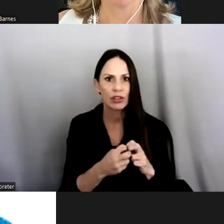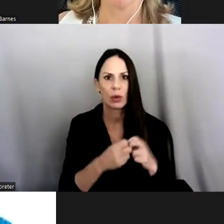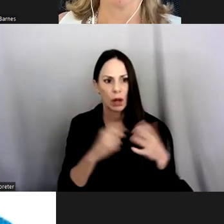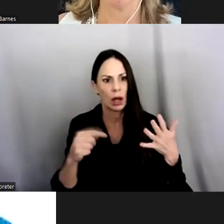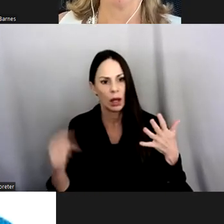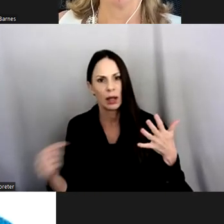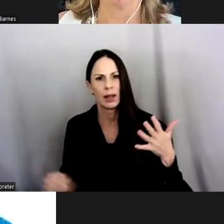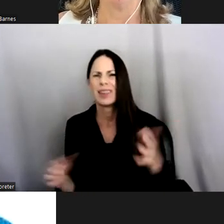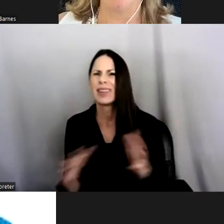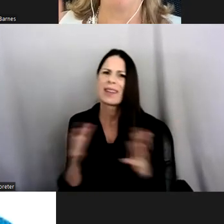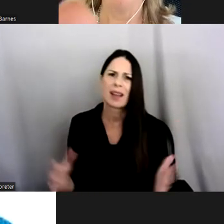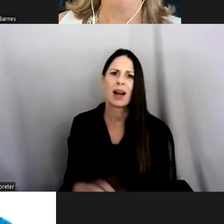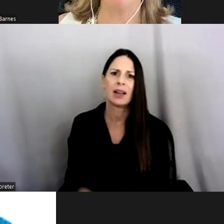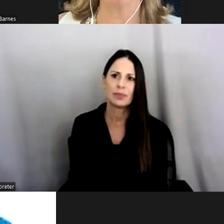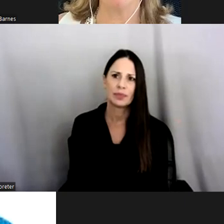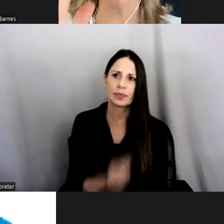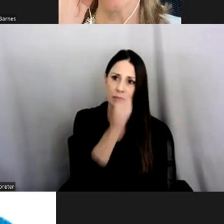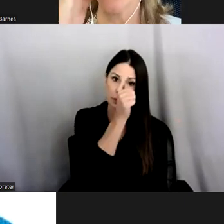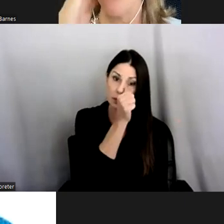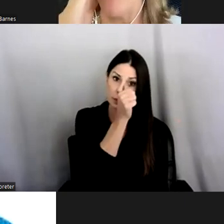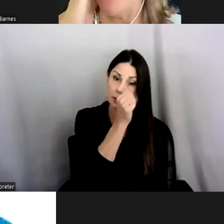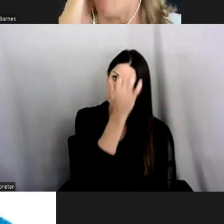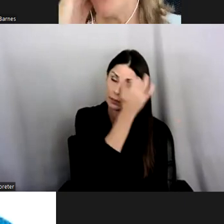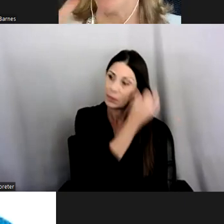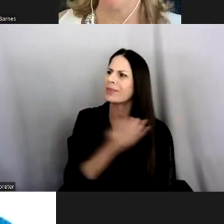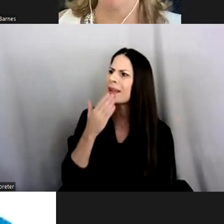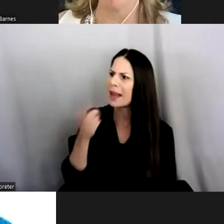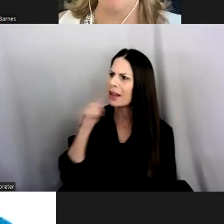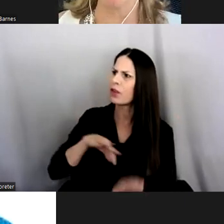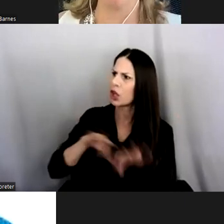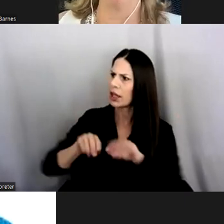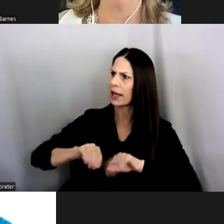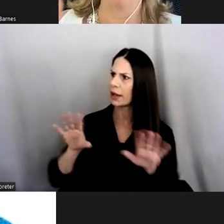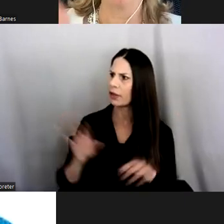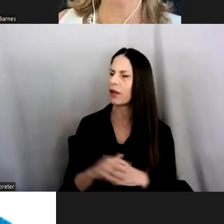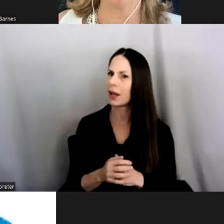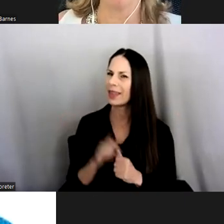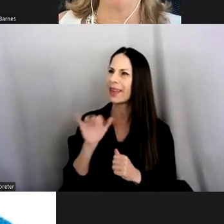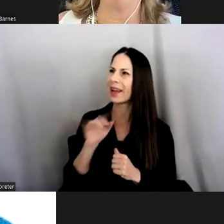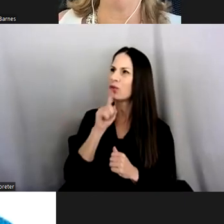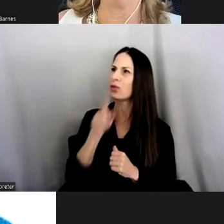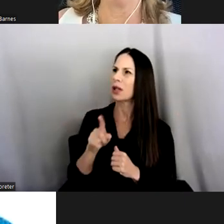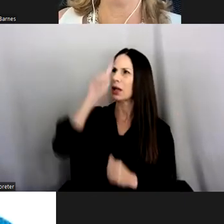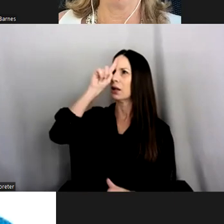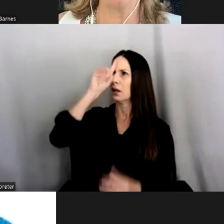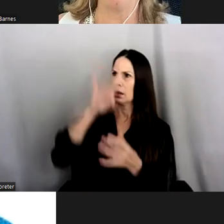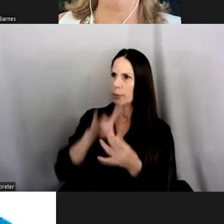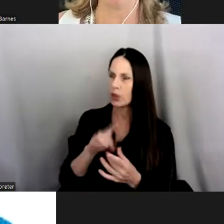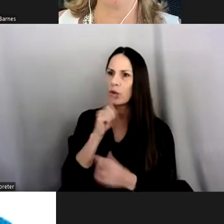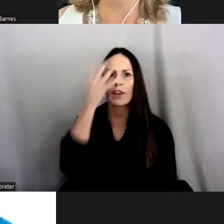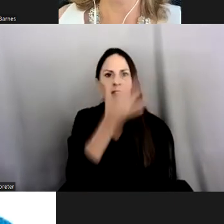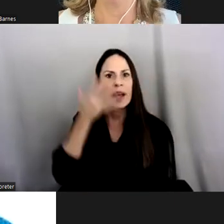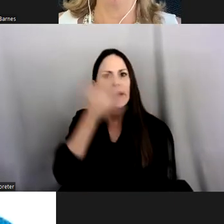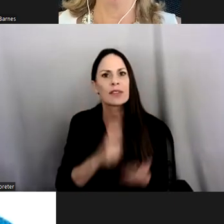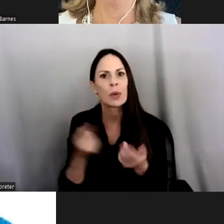a lot. It's a lot. Yeah. Thanks for clarifying that. That puts a real face to what's going on. Appreciate that,